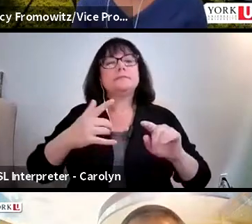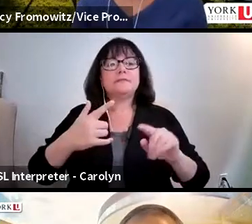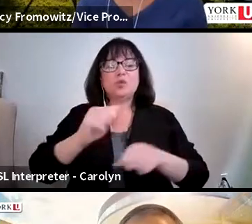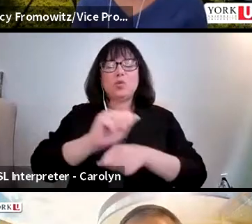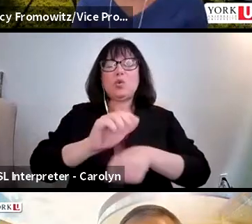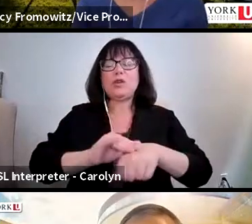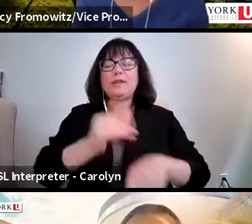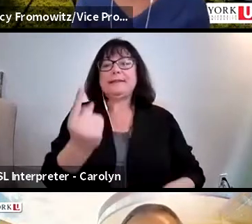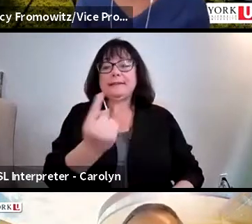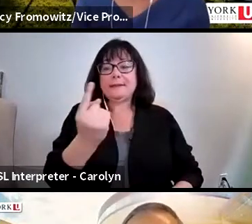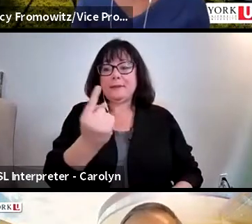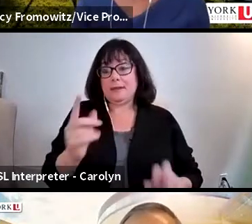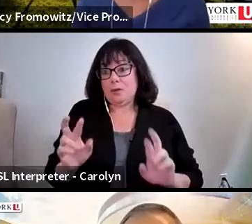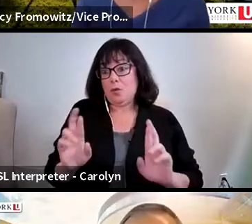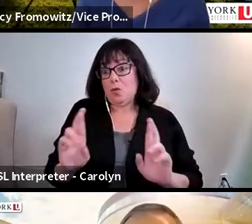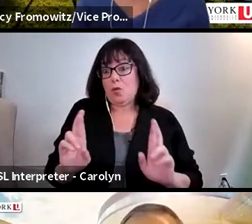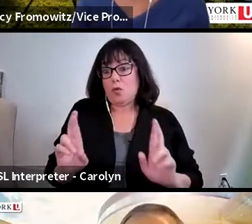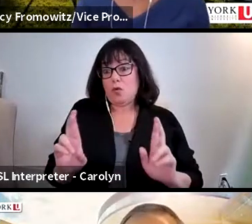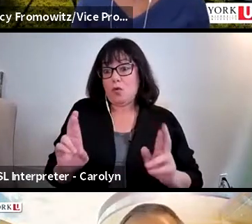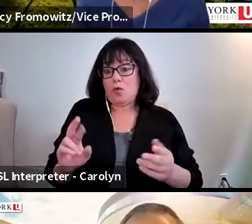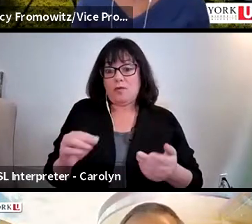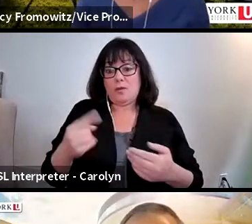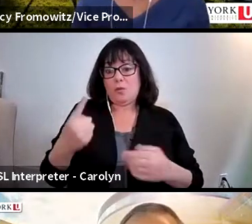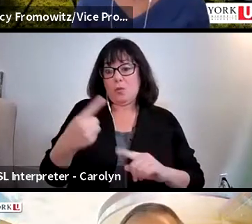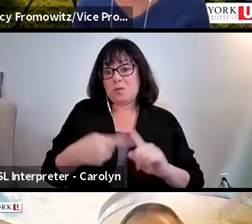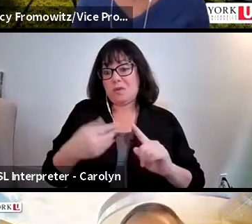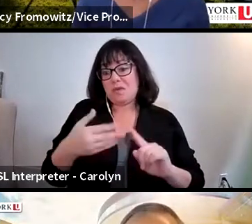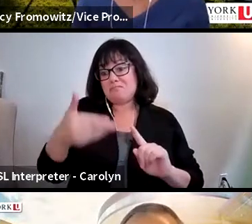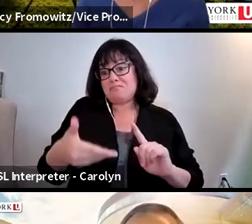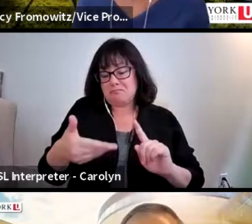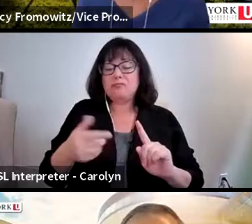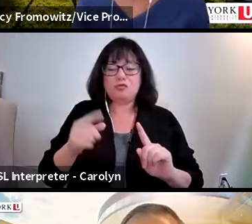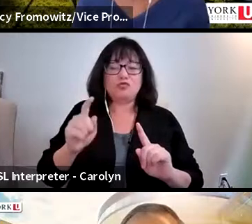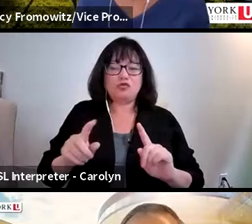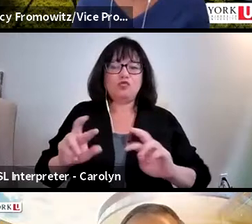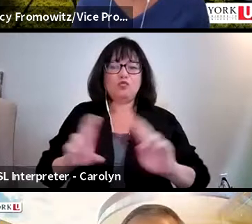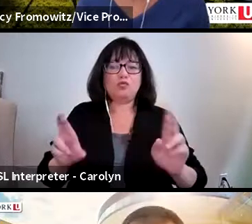bring something forward in the next month or so.